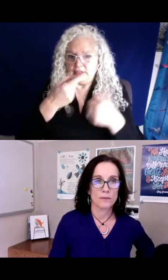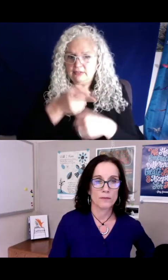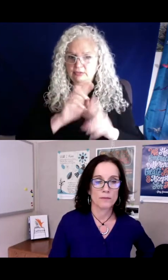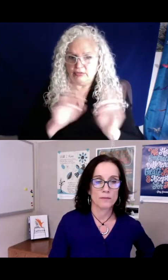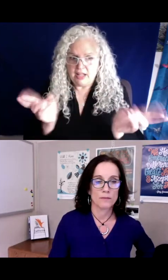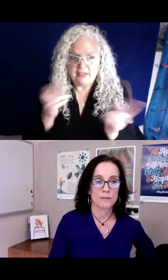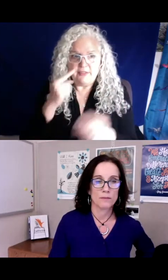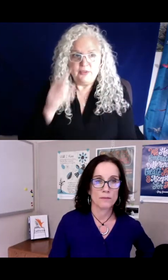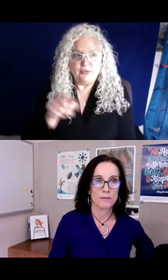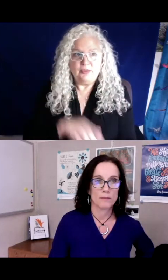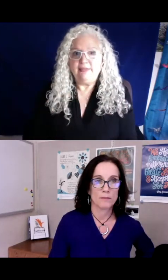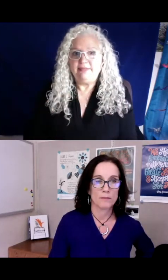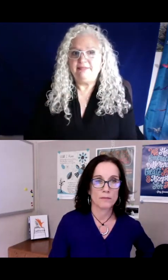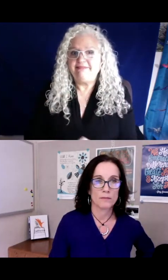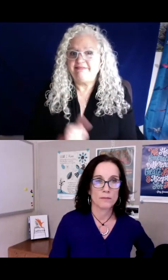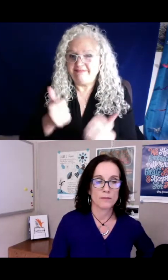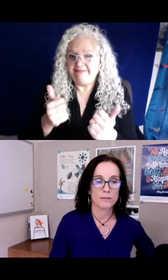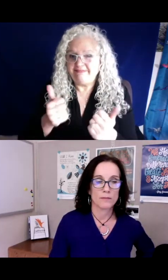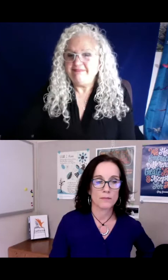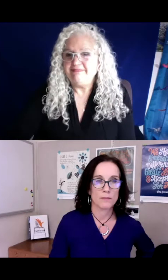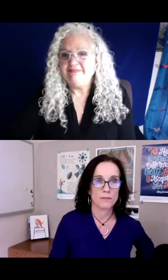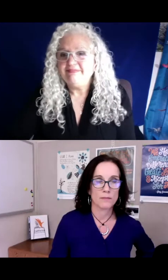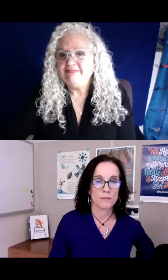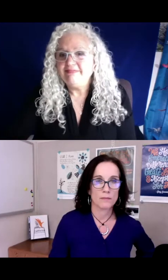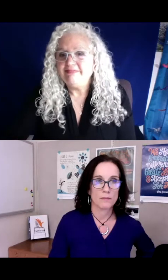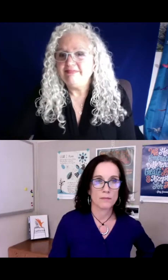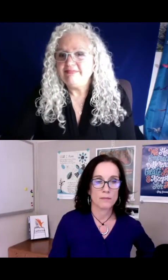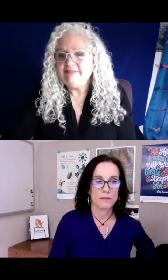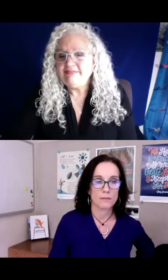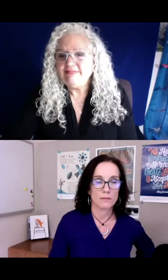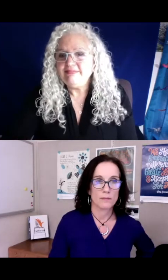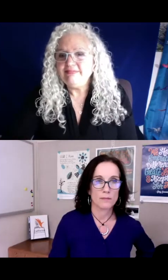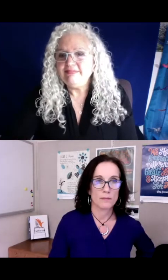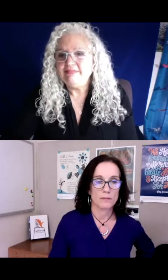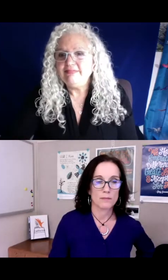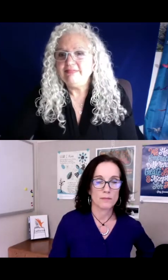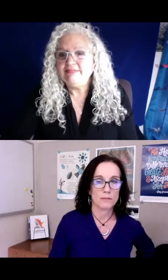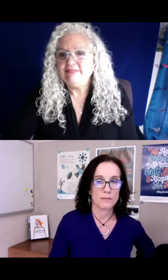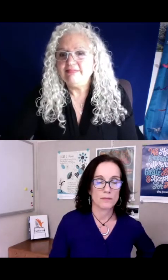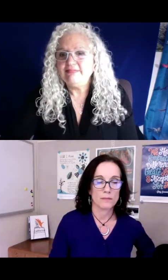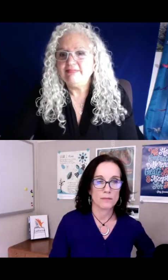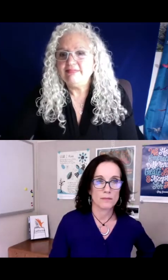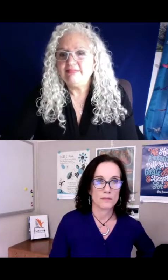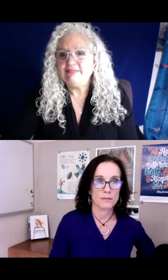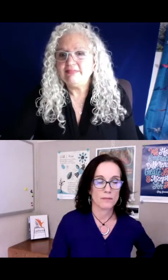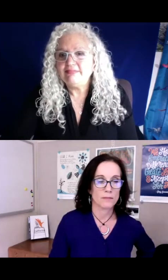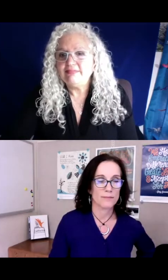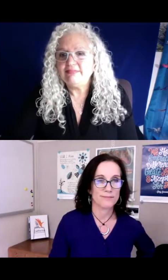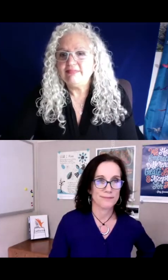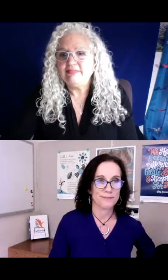Rems. I'm sorry, I didn't catch the name, and it's on this slide, and you can contact her for more information.